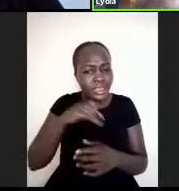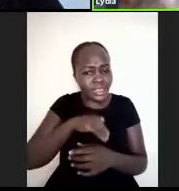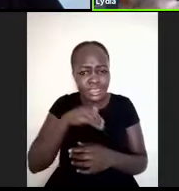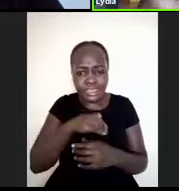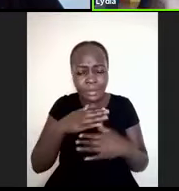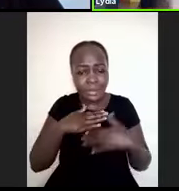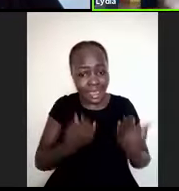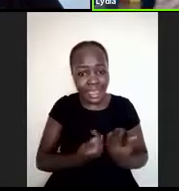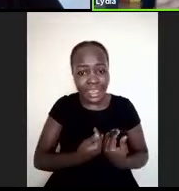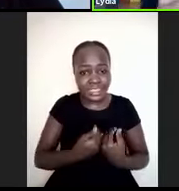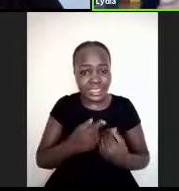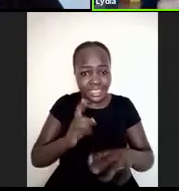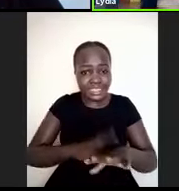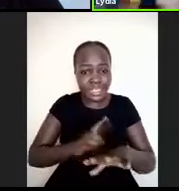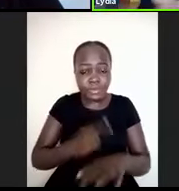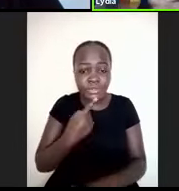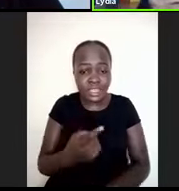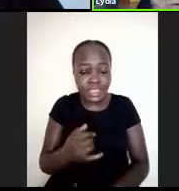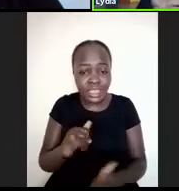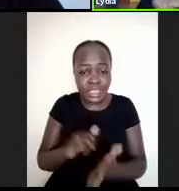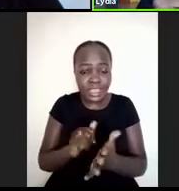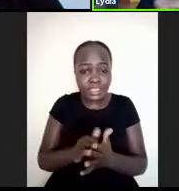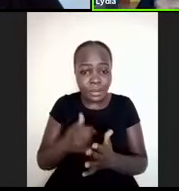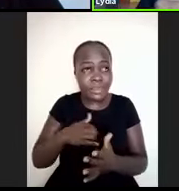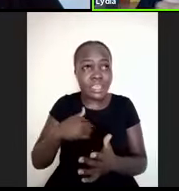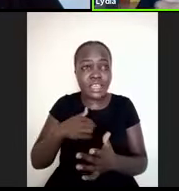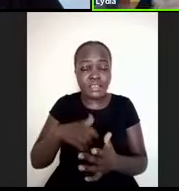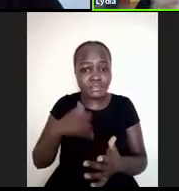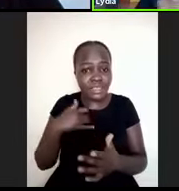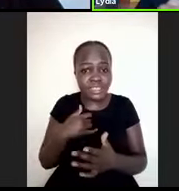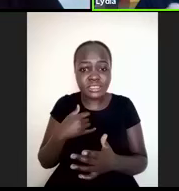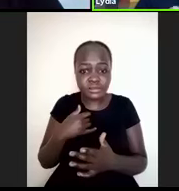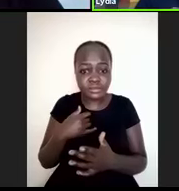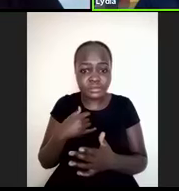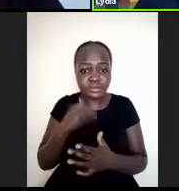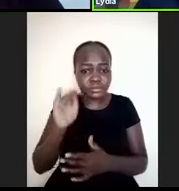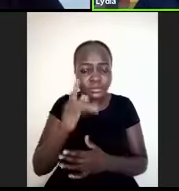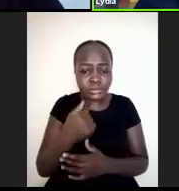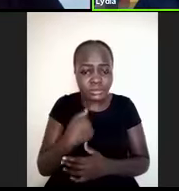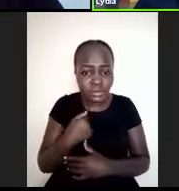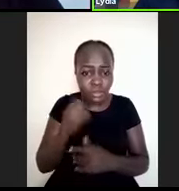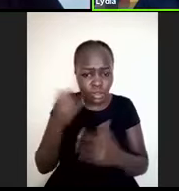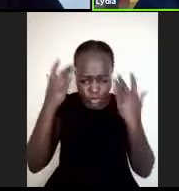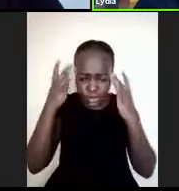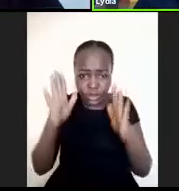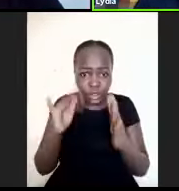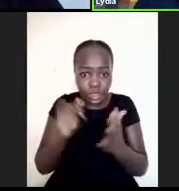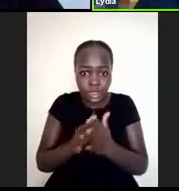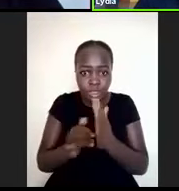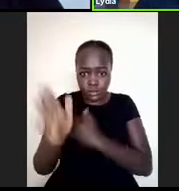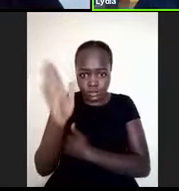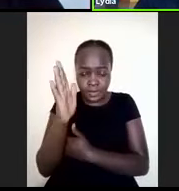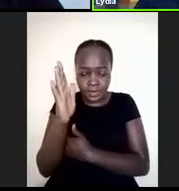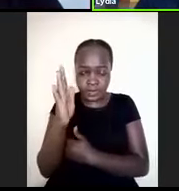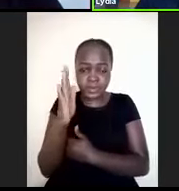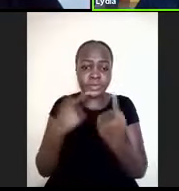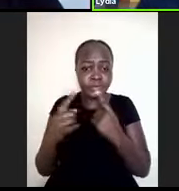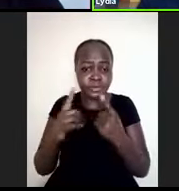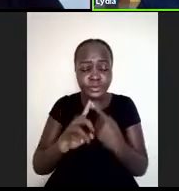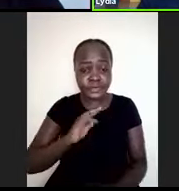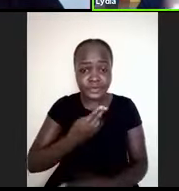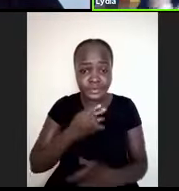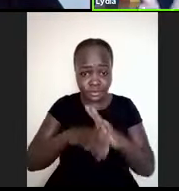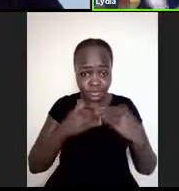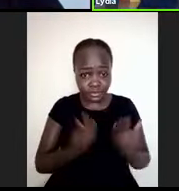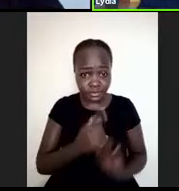when he said that to me, I felt as though he was asking me, didn't you know that he talks to us in our hearts? So I asked